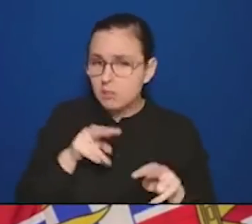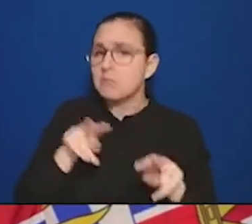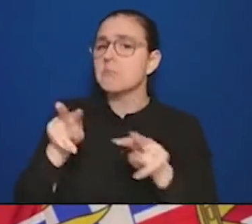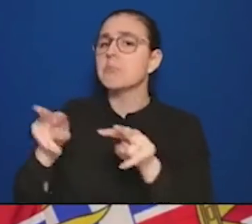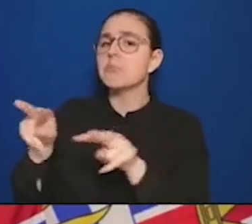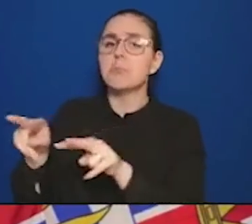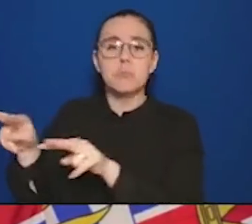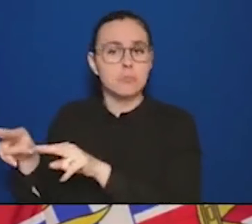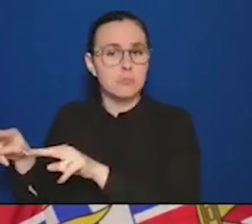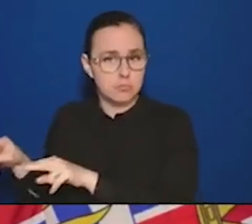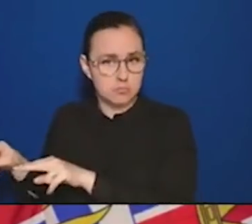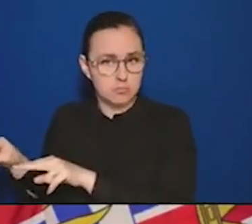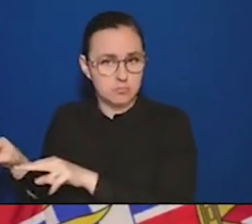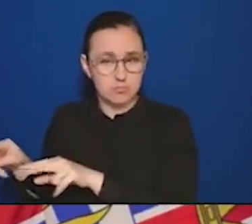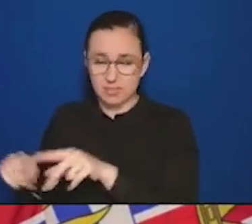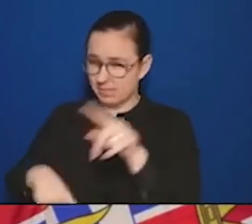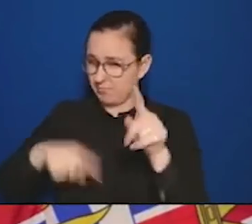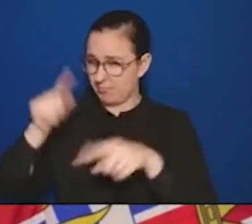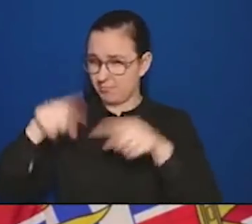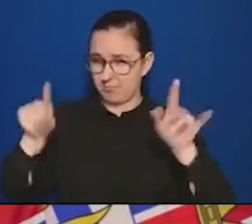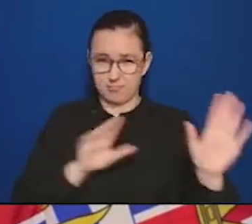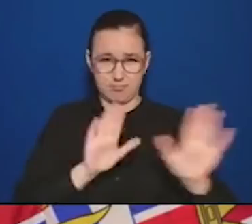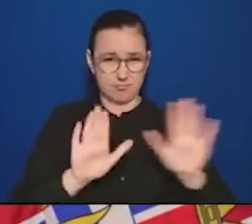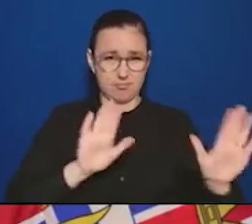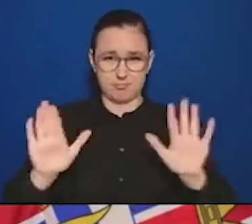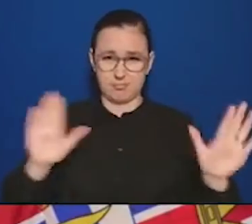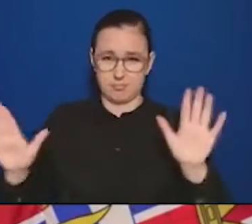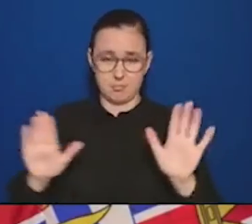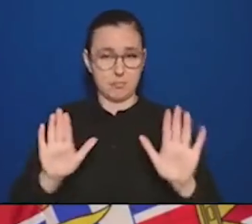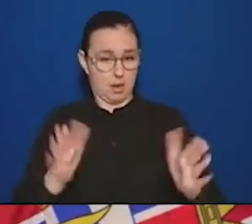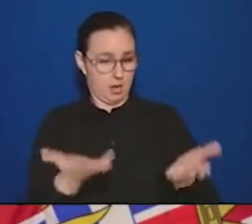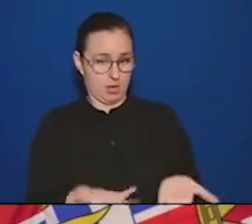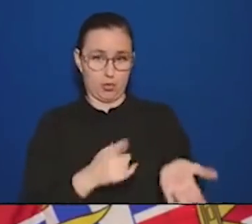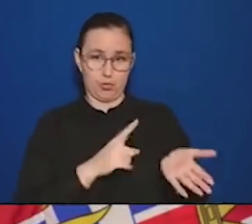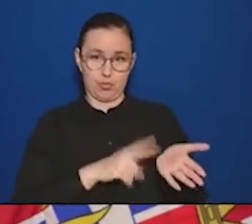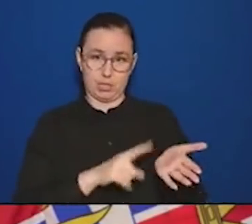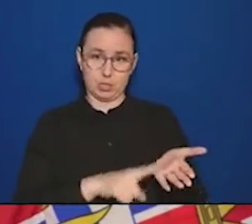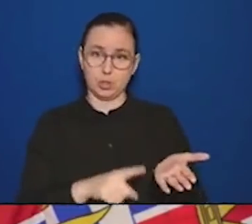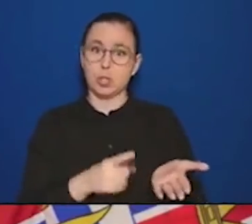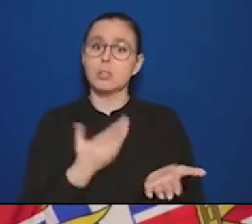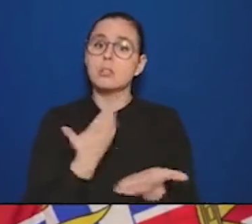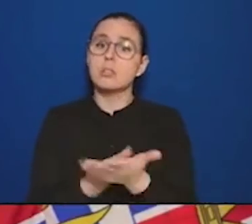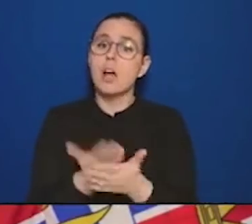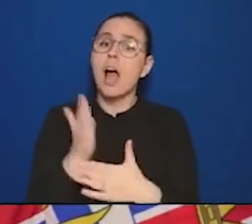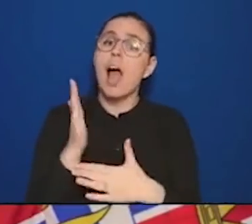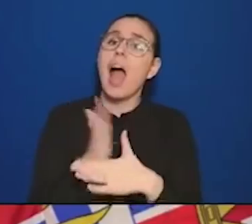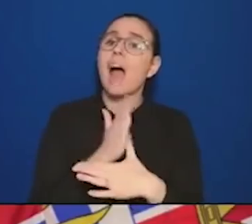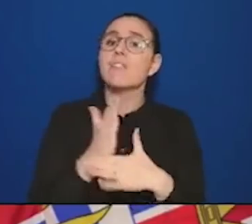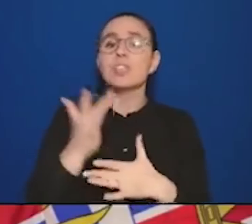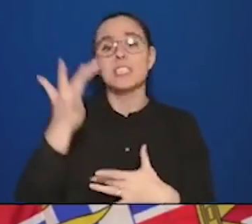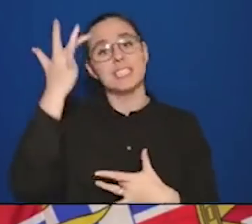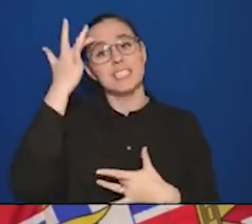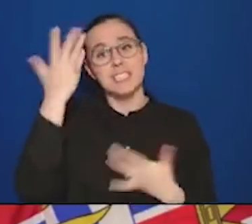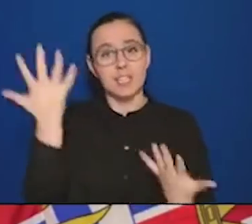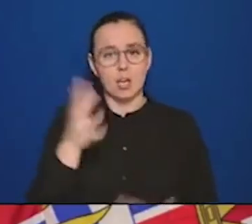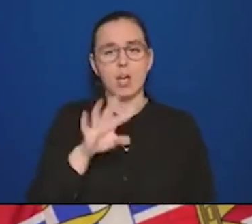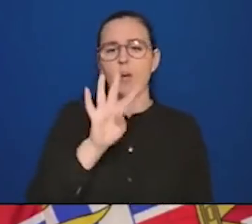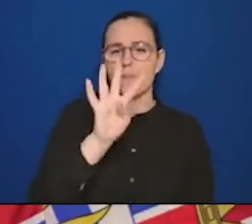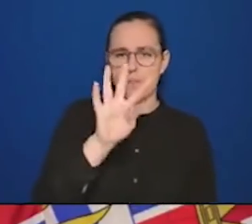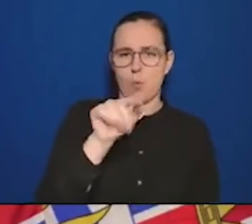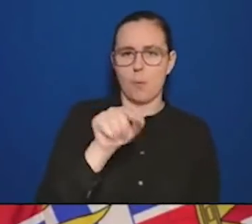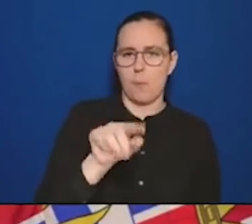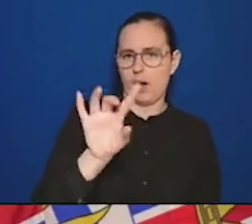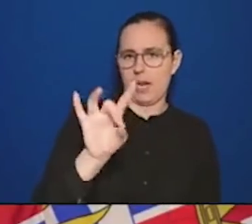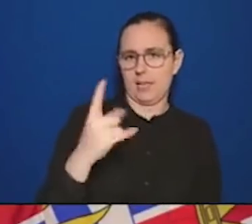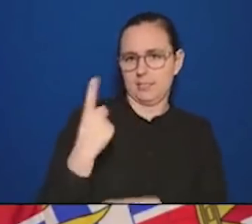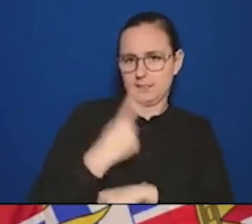data came back that 4.8 were the average where most people utilized. Now, again, you could be sick